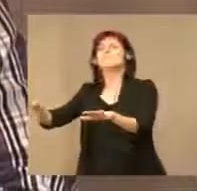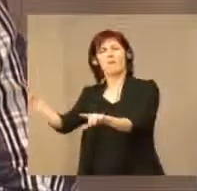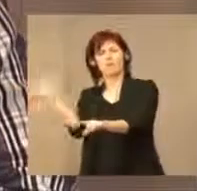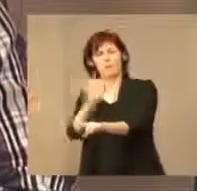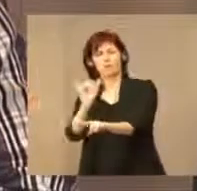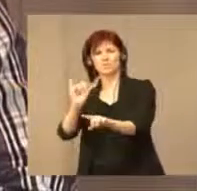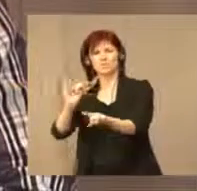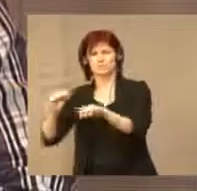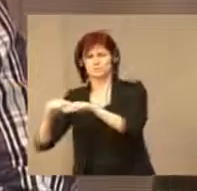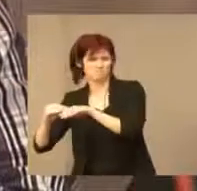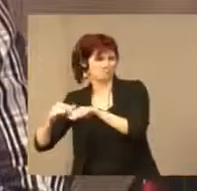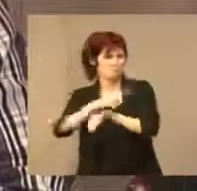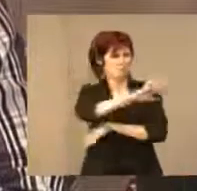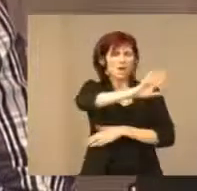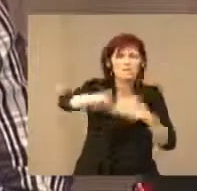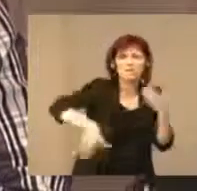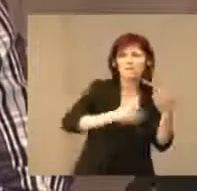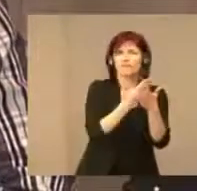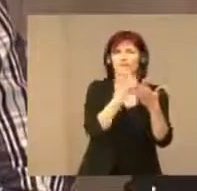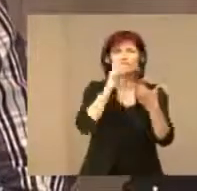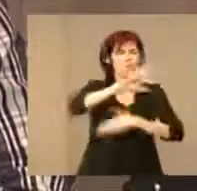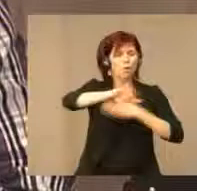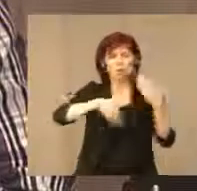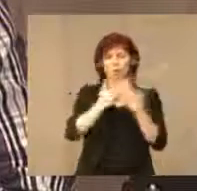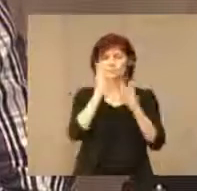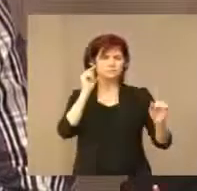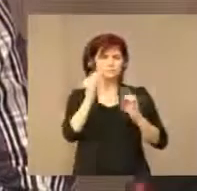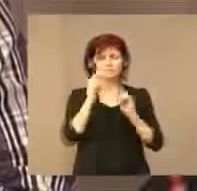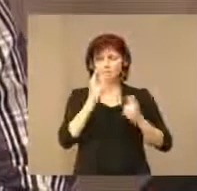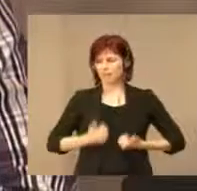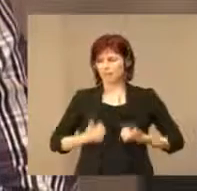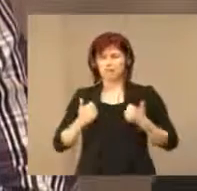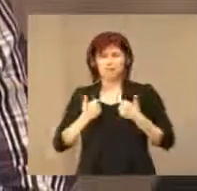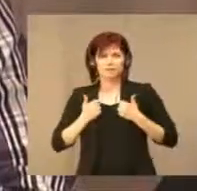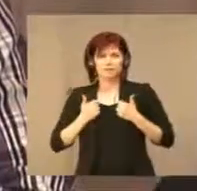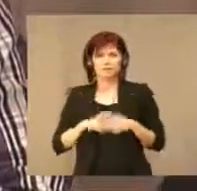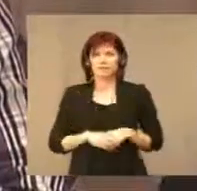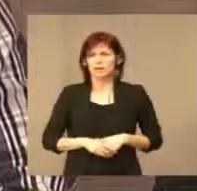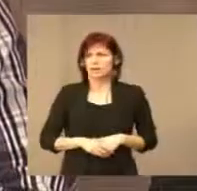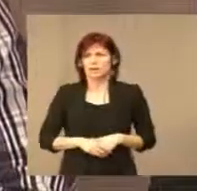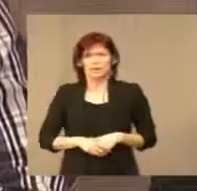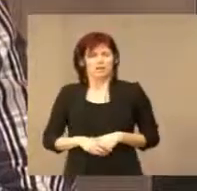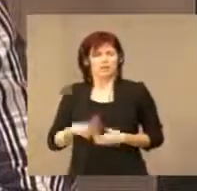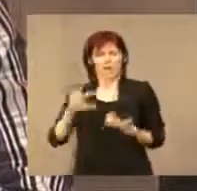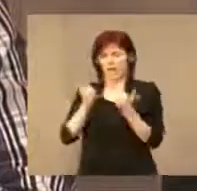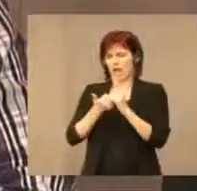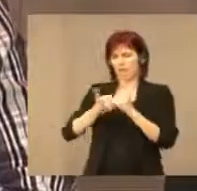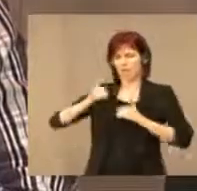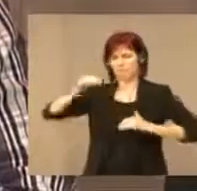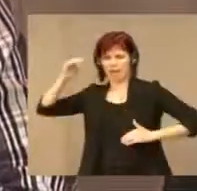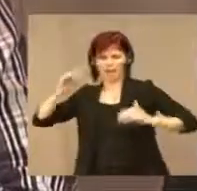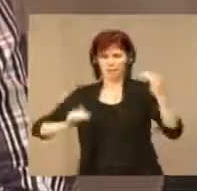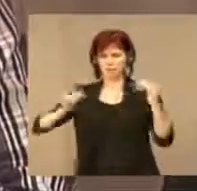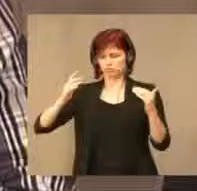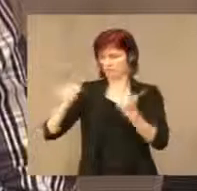aspects of life. How do we answer that question in true reality and balance